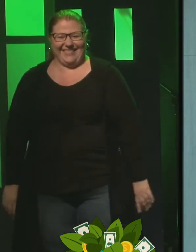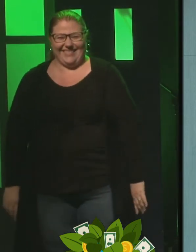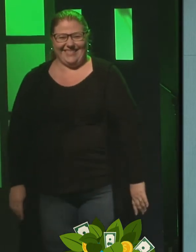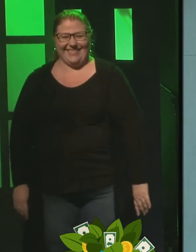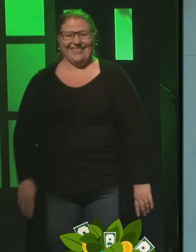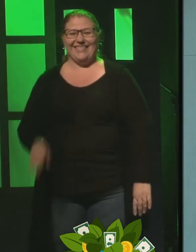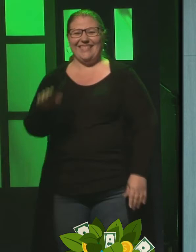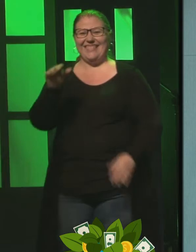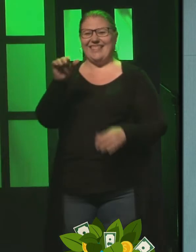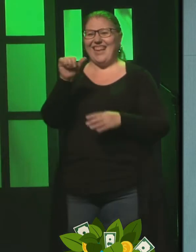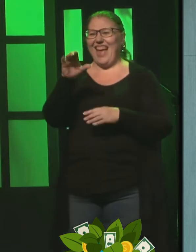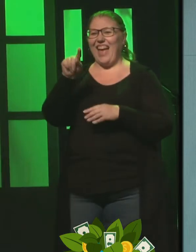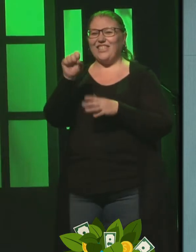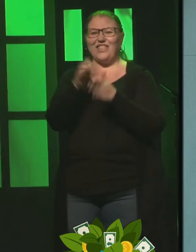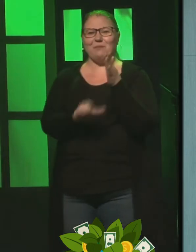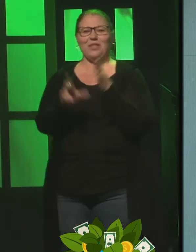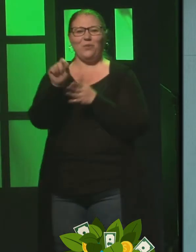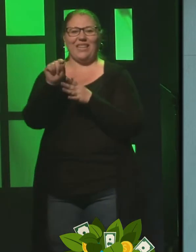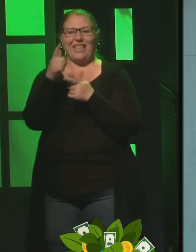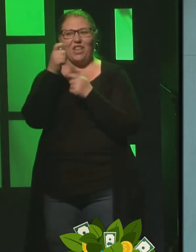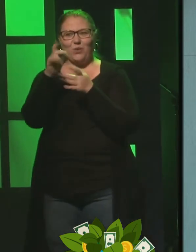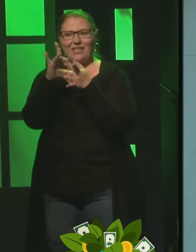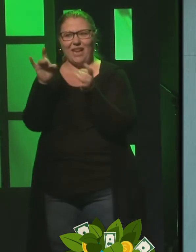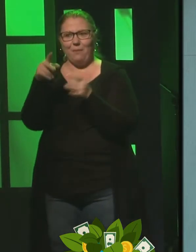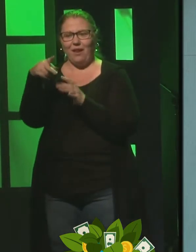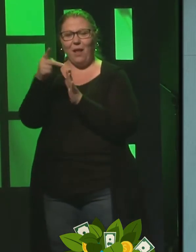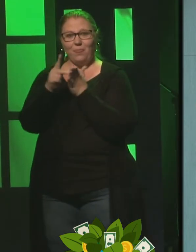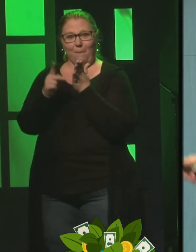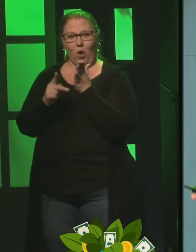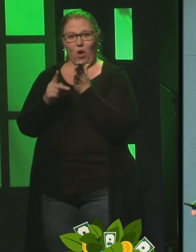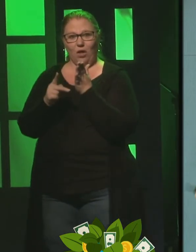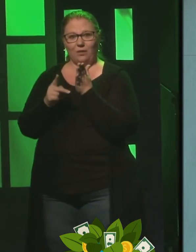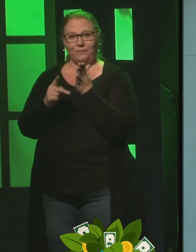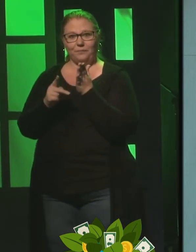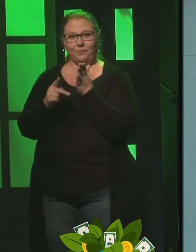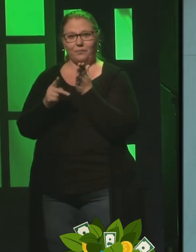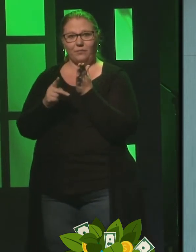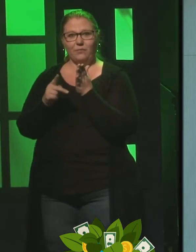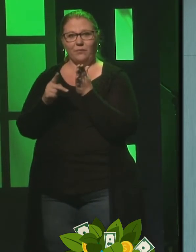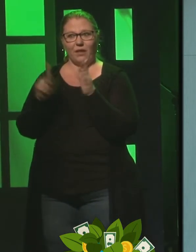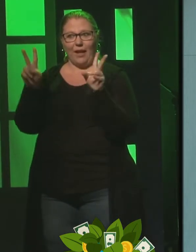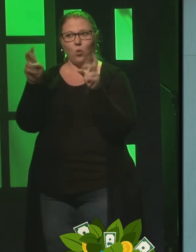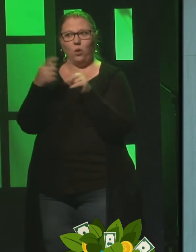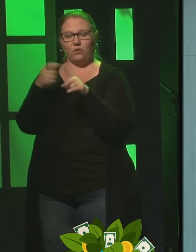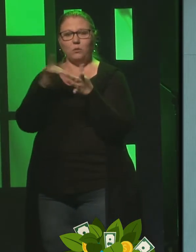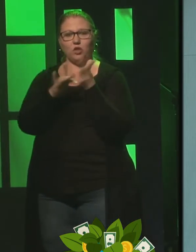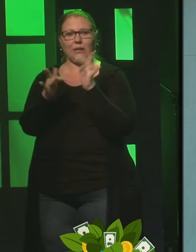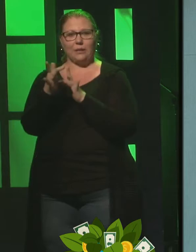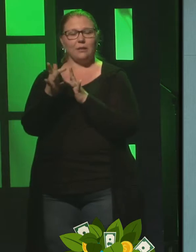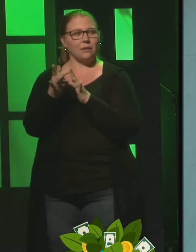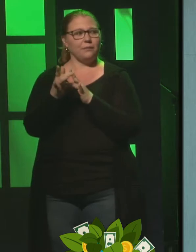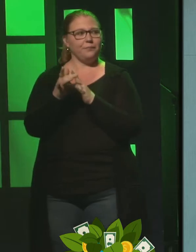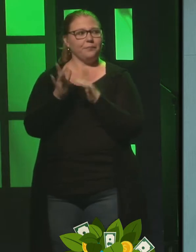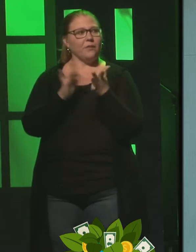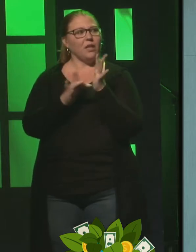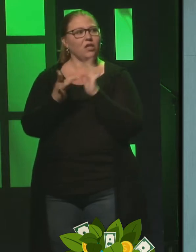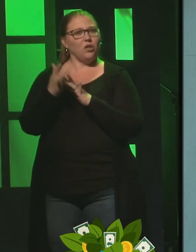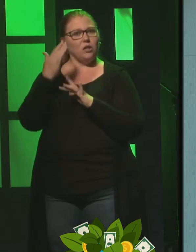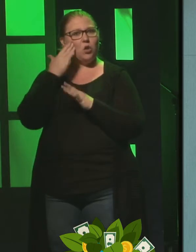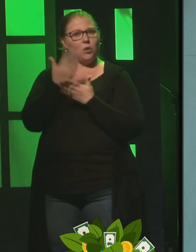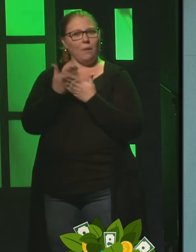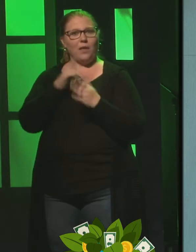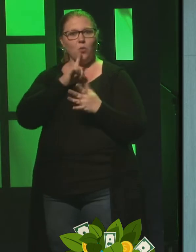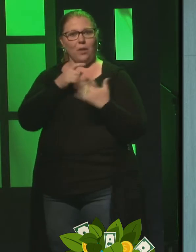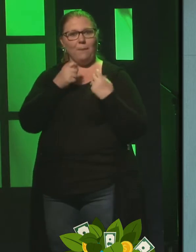Acts chapter 20, we get this interesting statement, right, that Paul quotes Jesus, but we have Jesus saying it nowhere, right? Because Jesus knew something